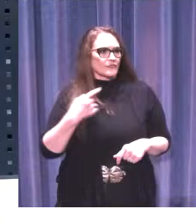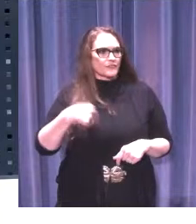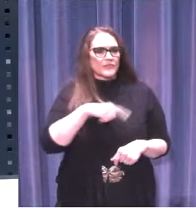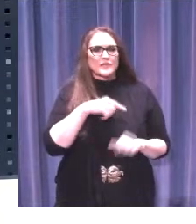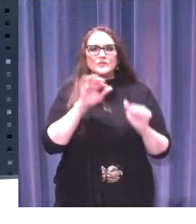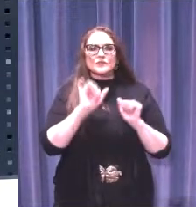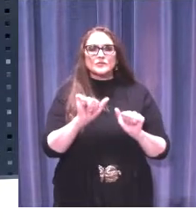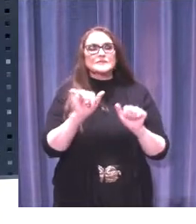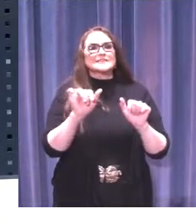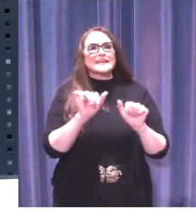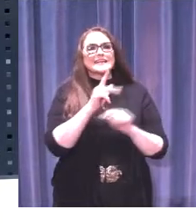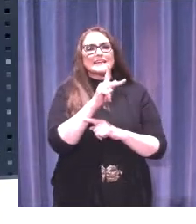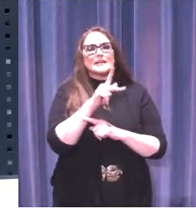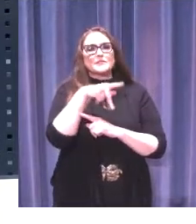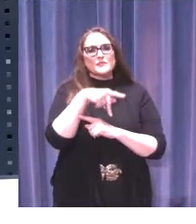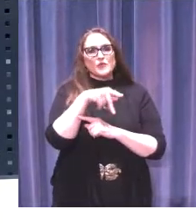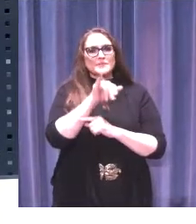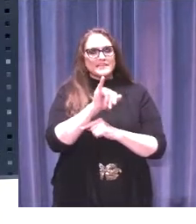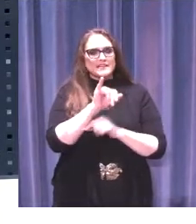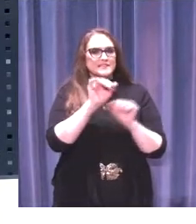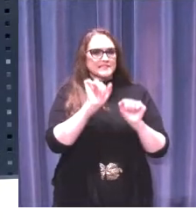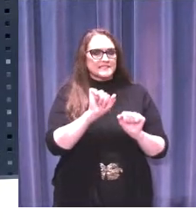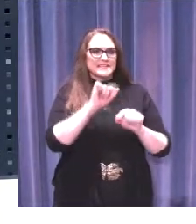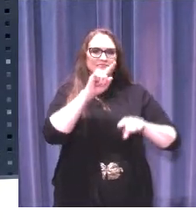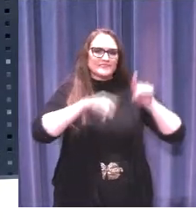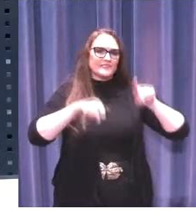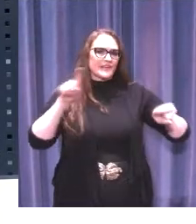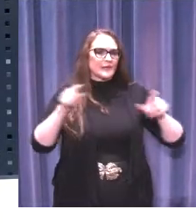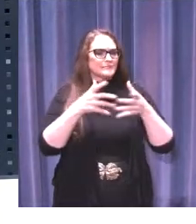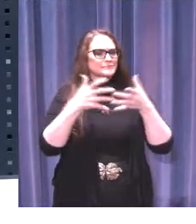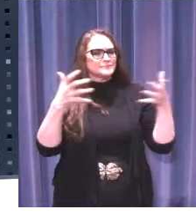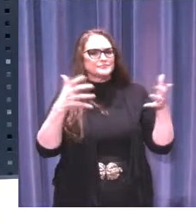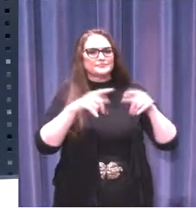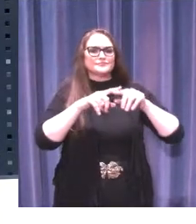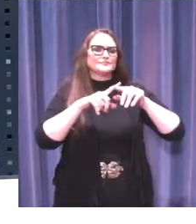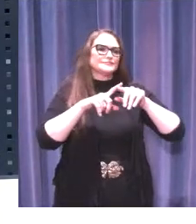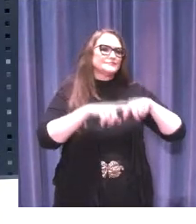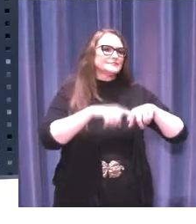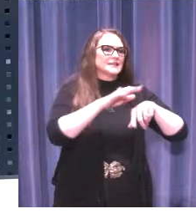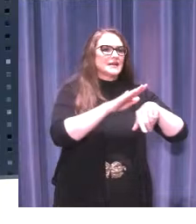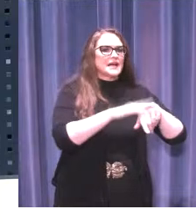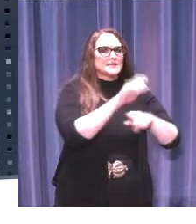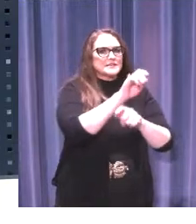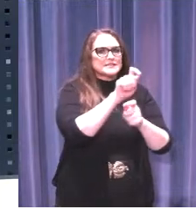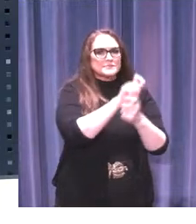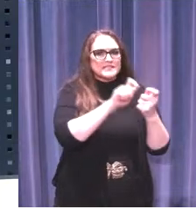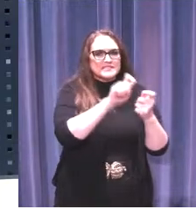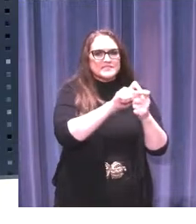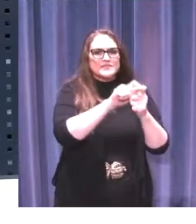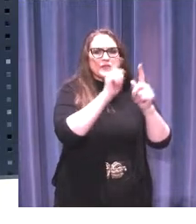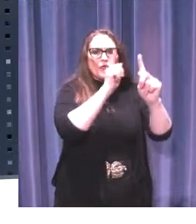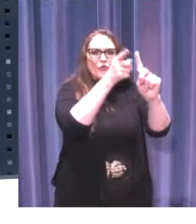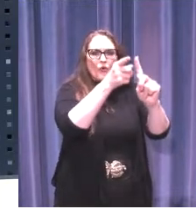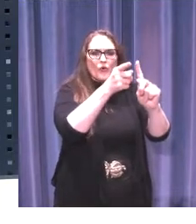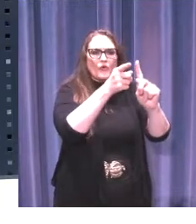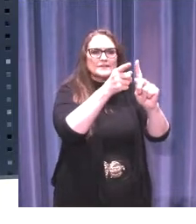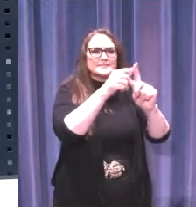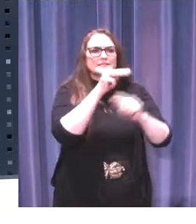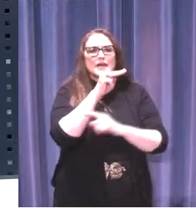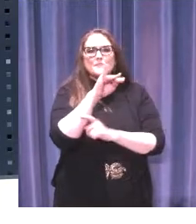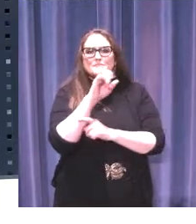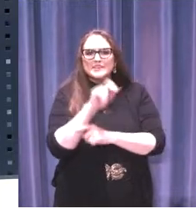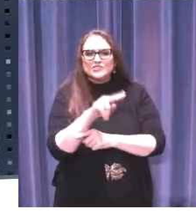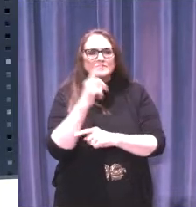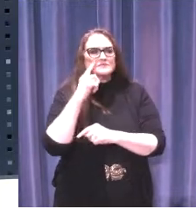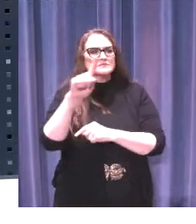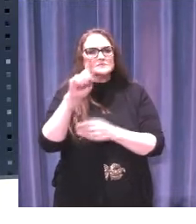Key performance indicators can vary greatly based on the specific goals and mission of the